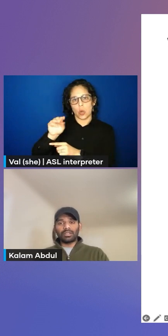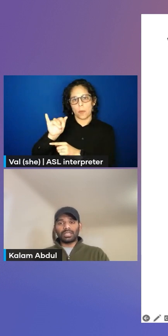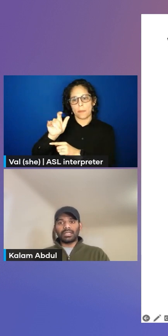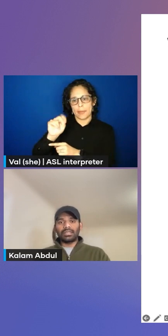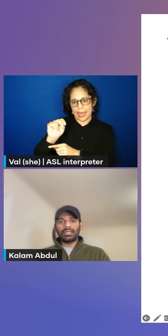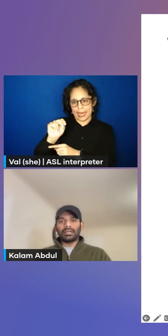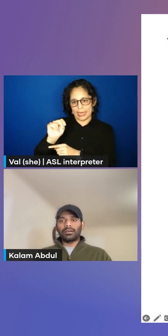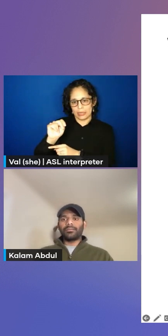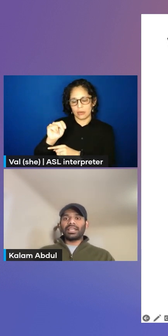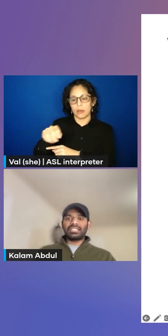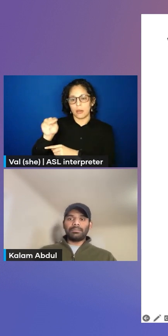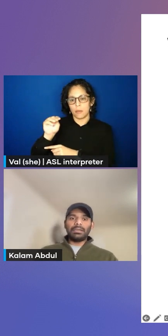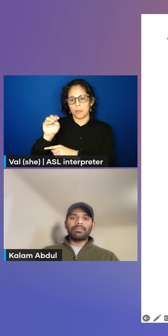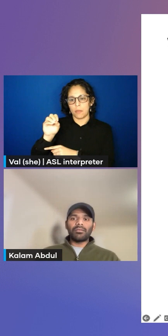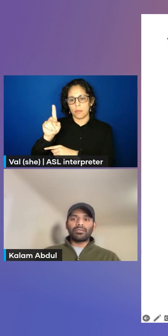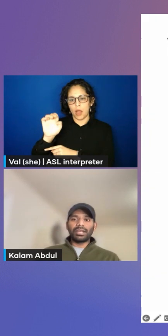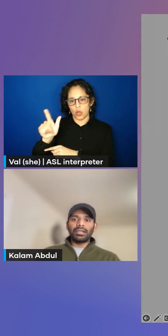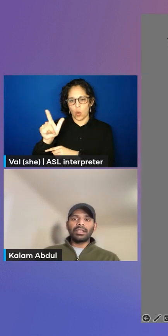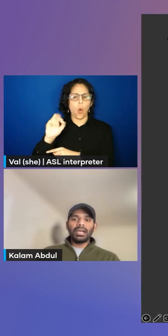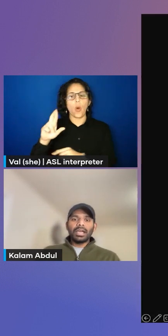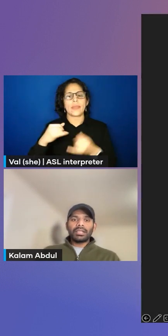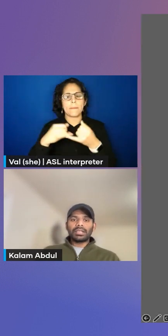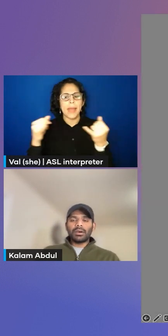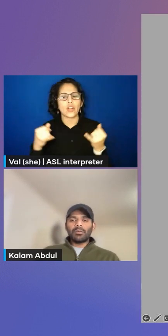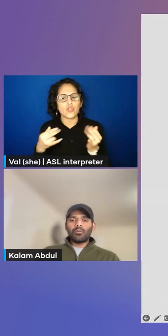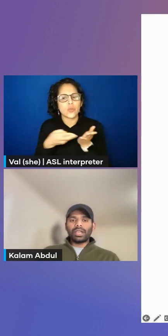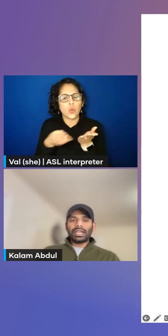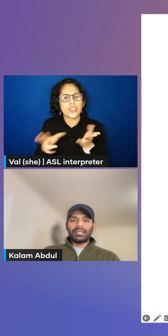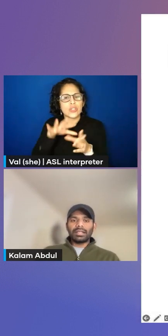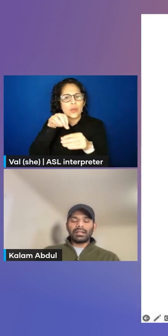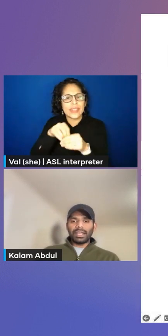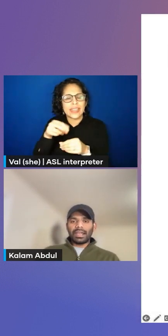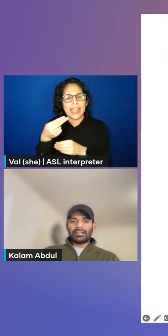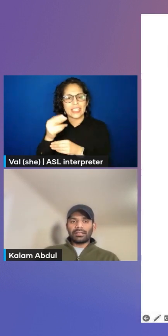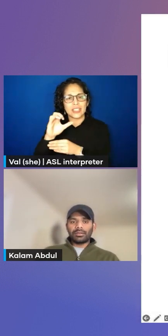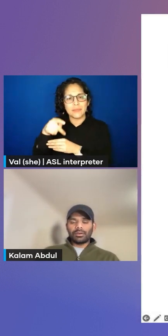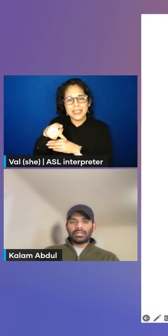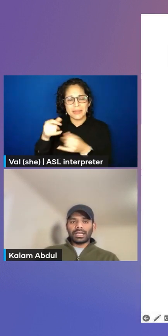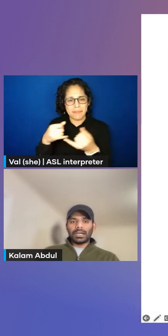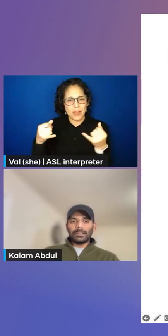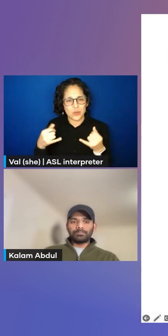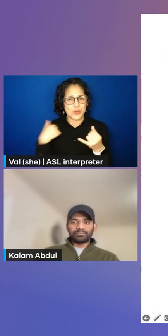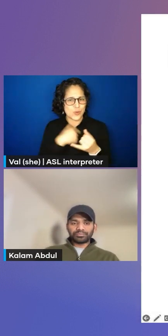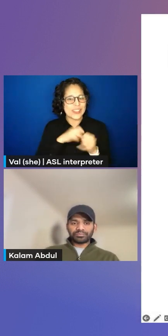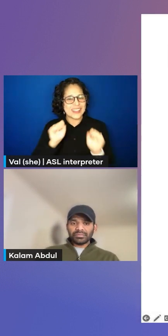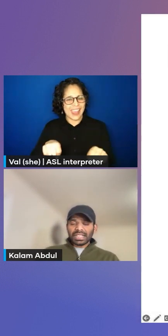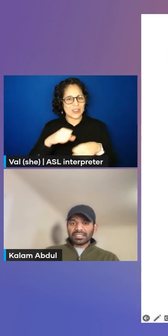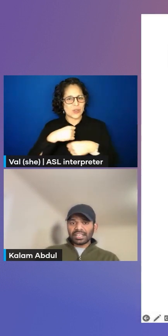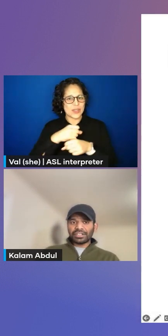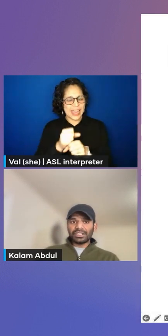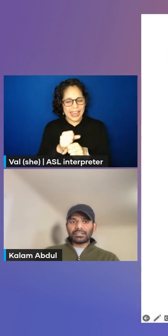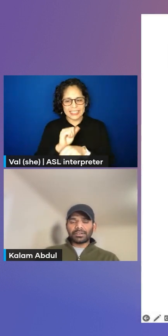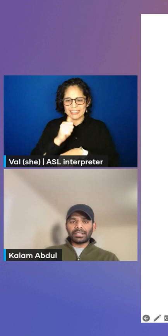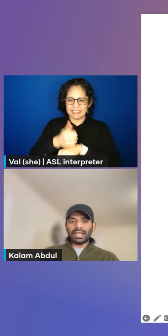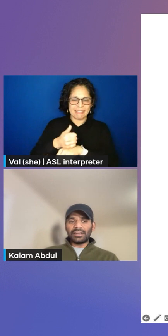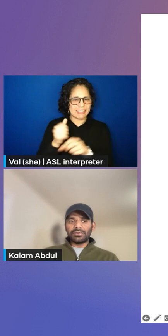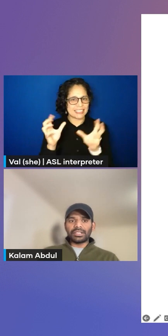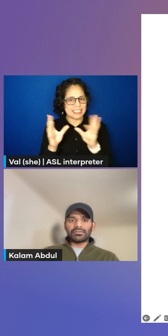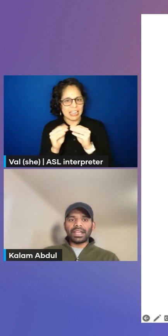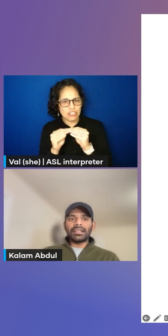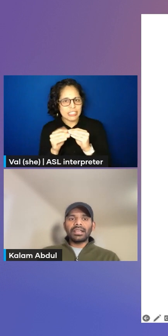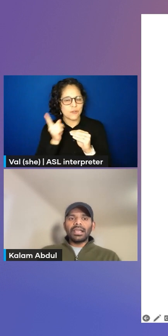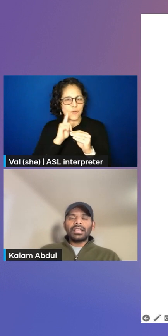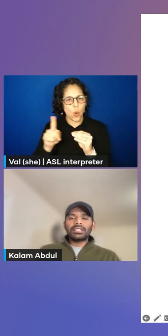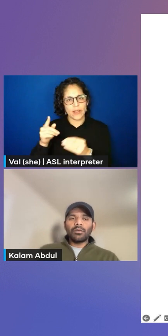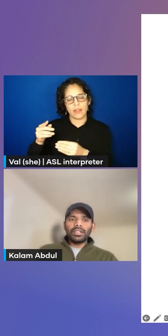resources within the HCP boundary, so we can create those sessions for the end